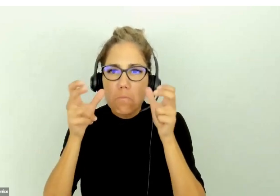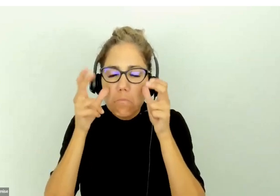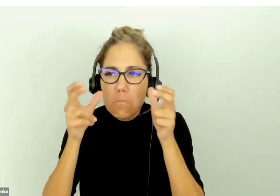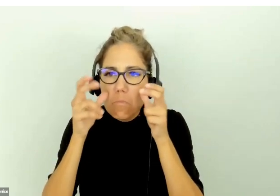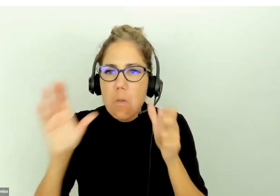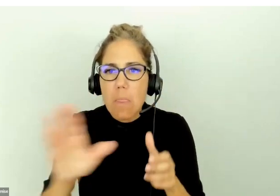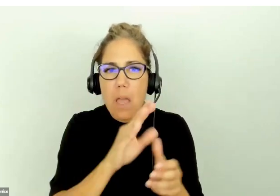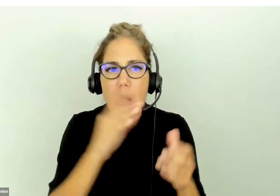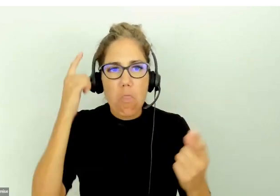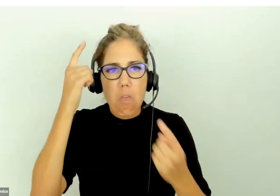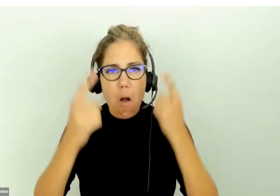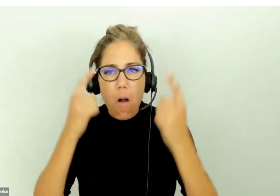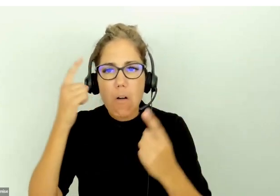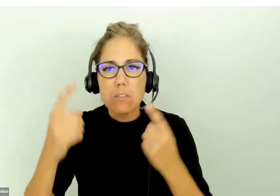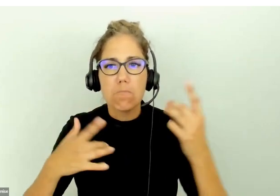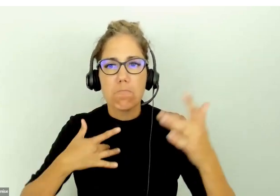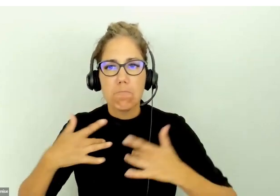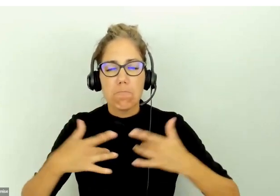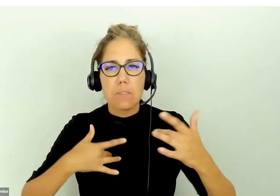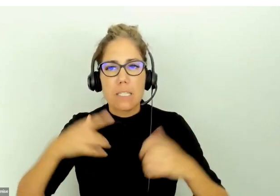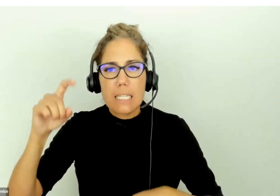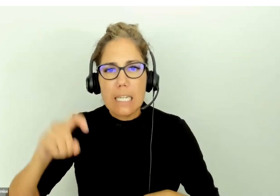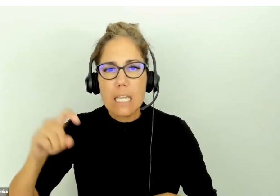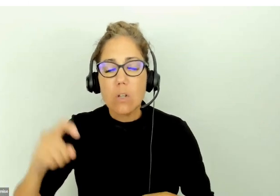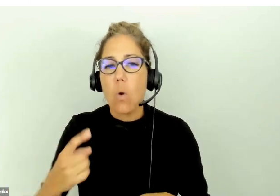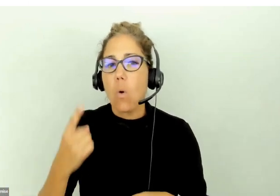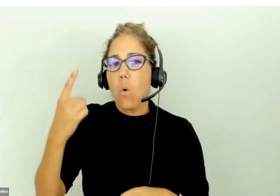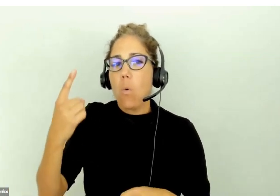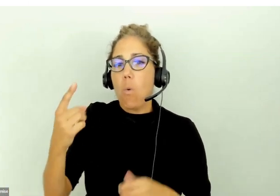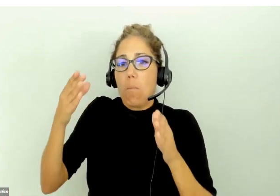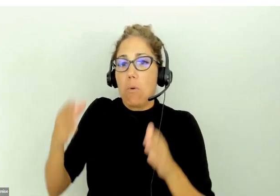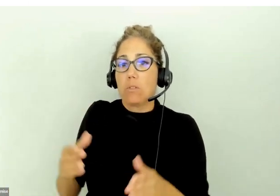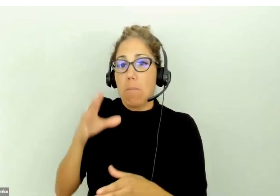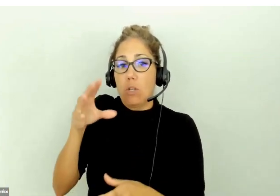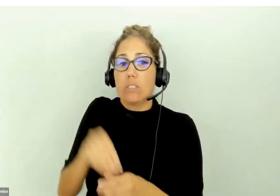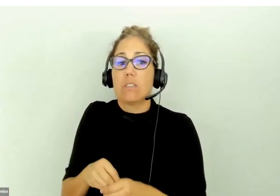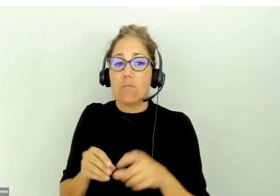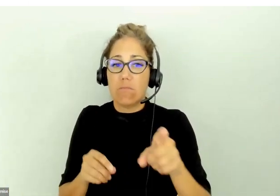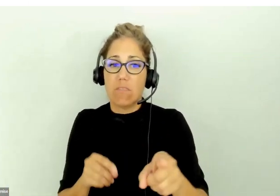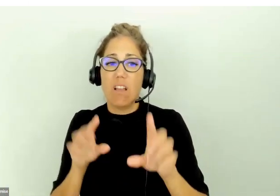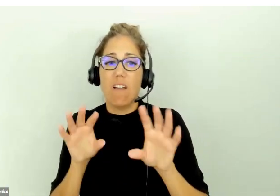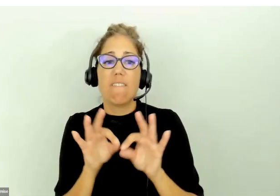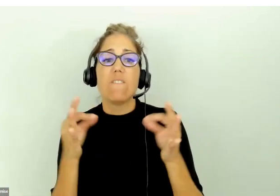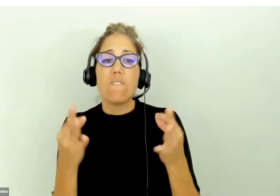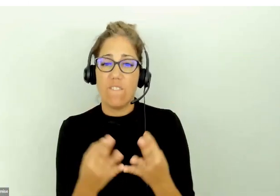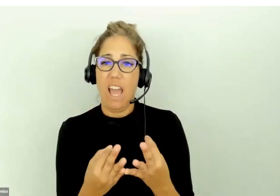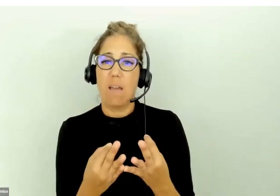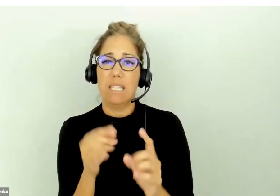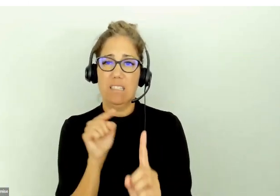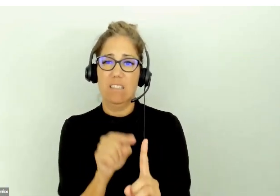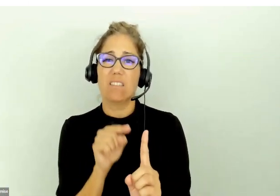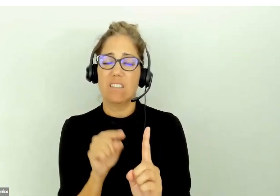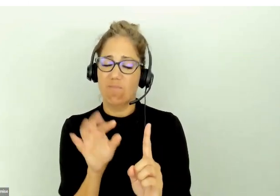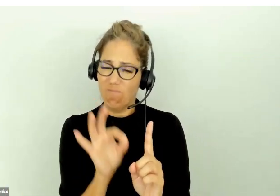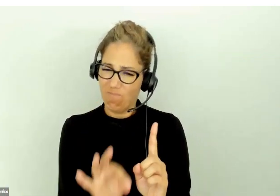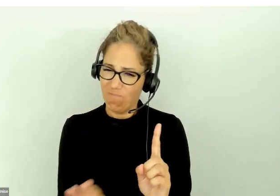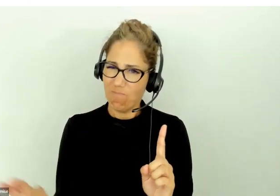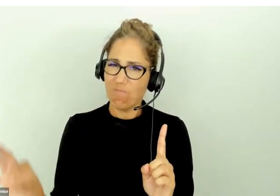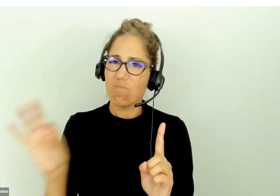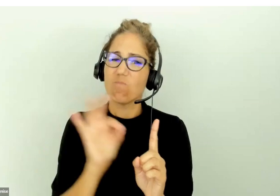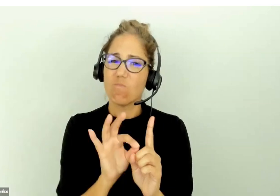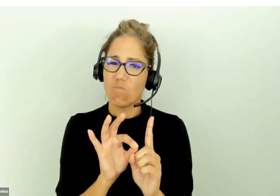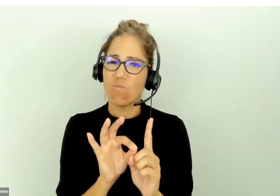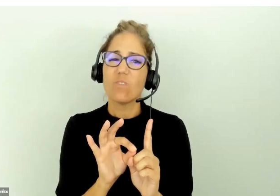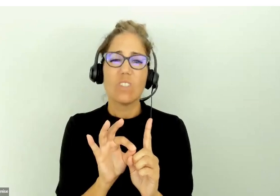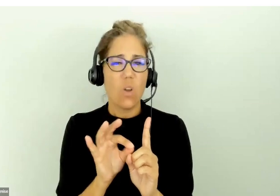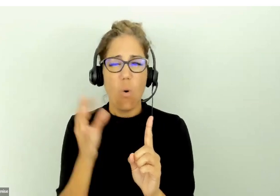areas. And one of the people who participated said, family members are the key support. It takes too long